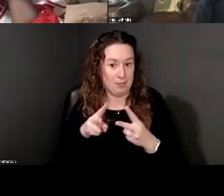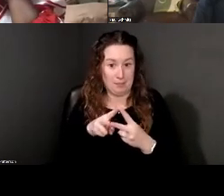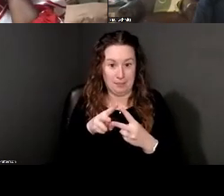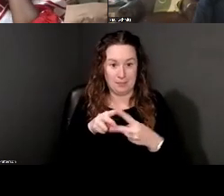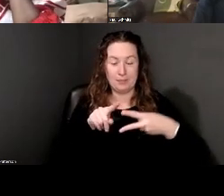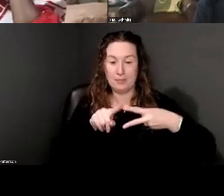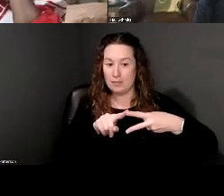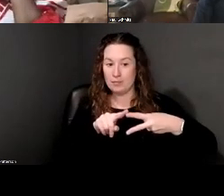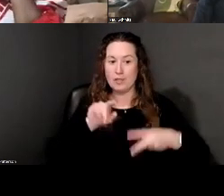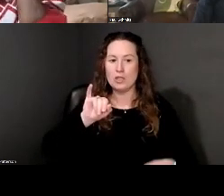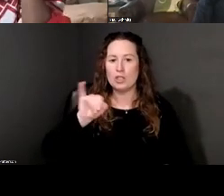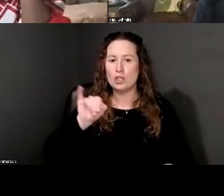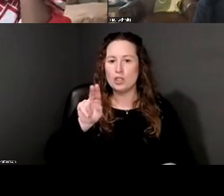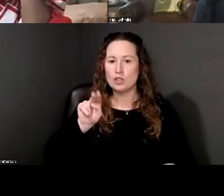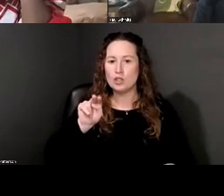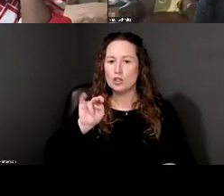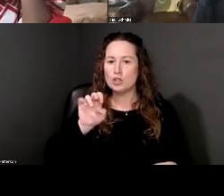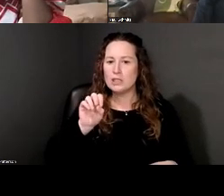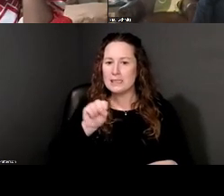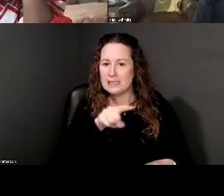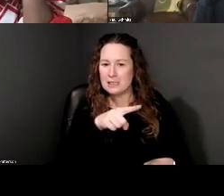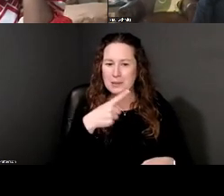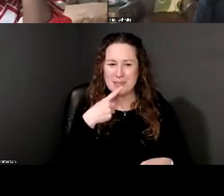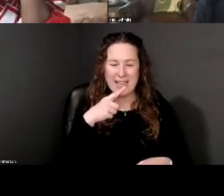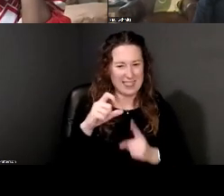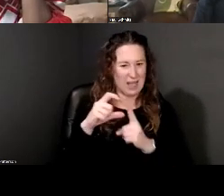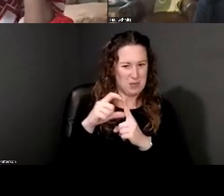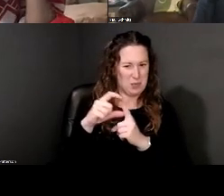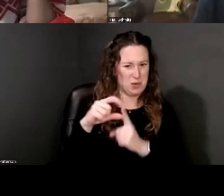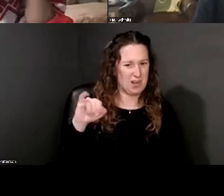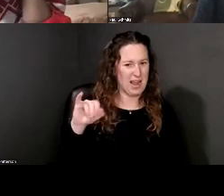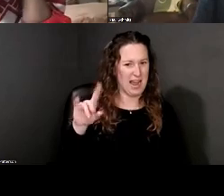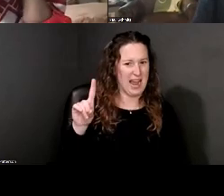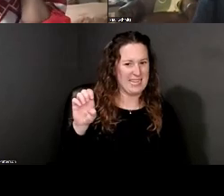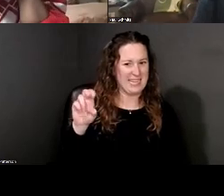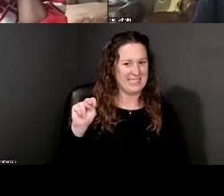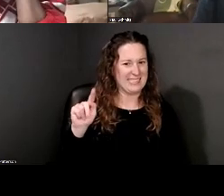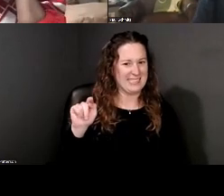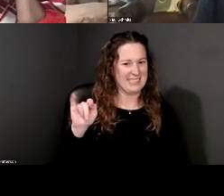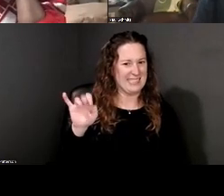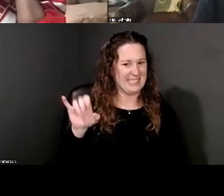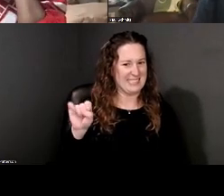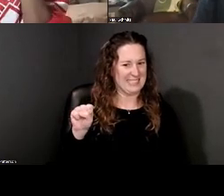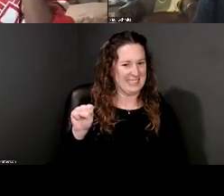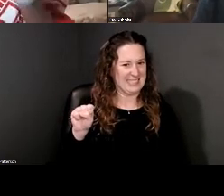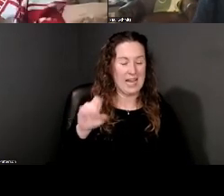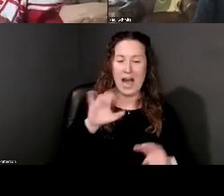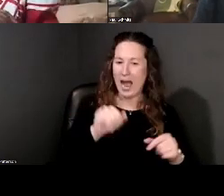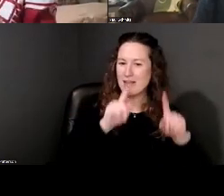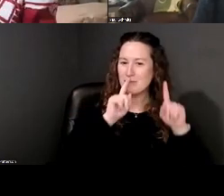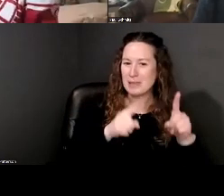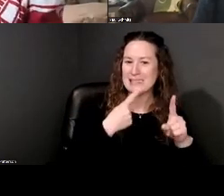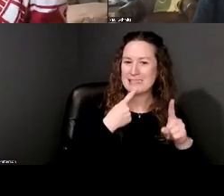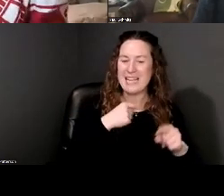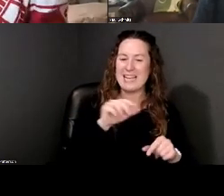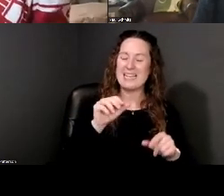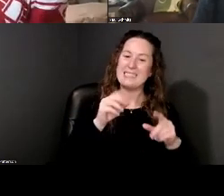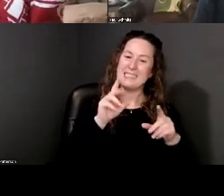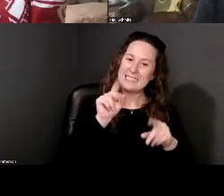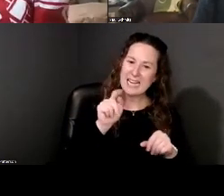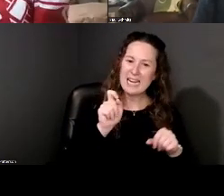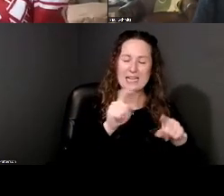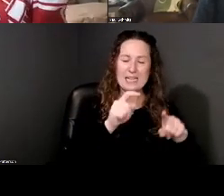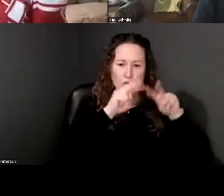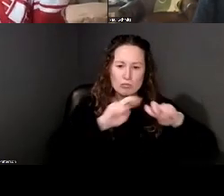had mentioned not to use the word identities when talking about my response to disaggregated data, and several